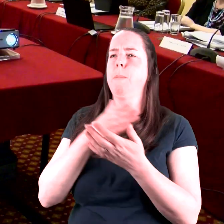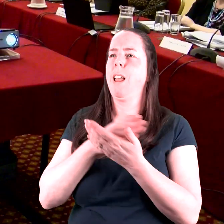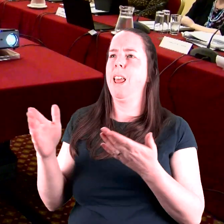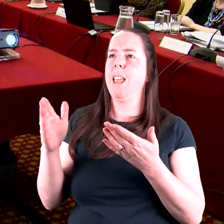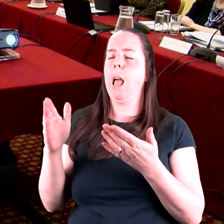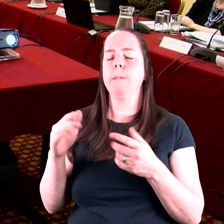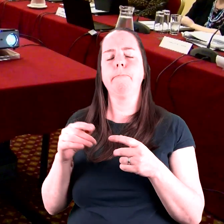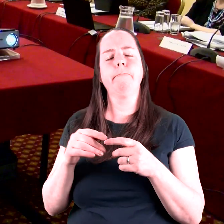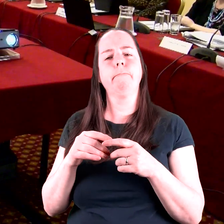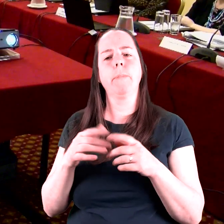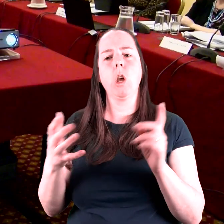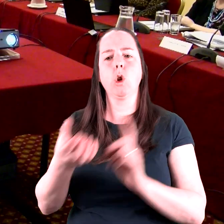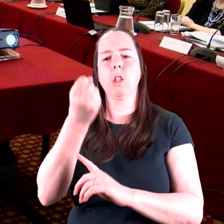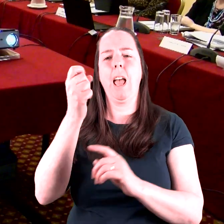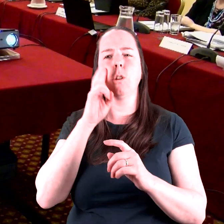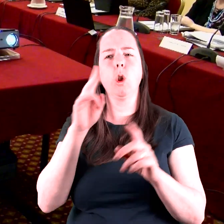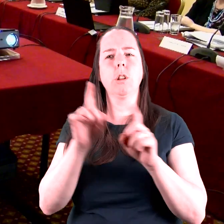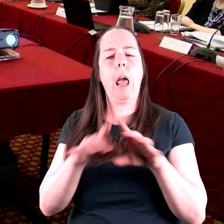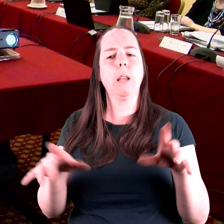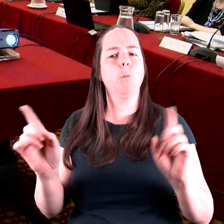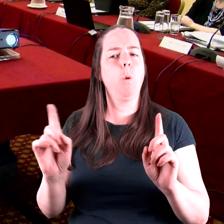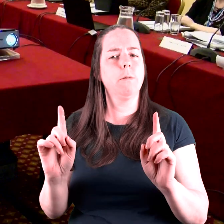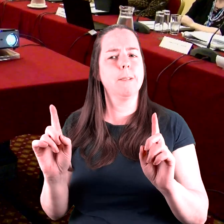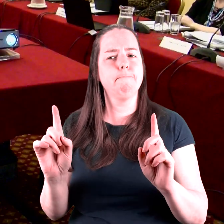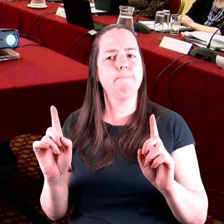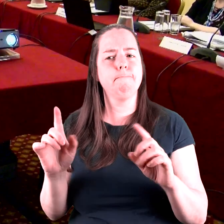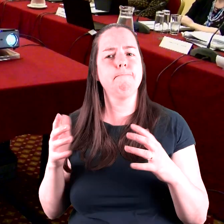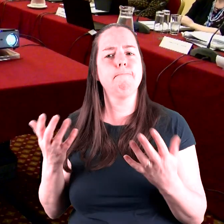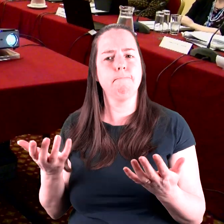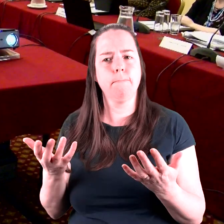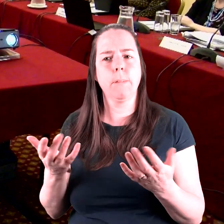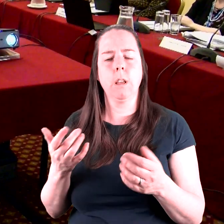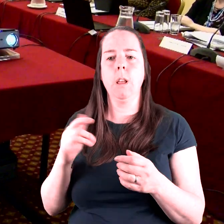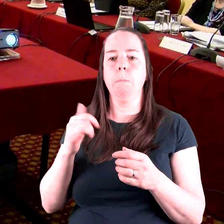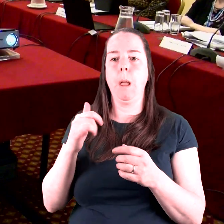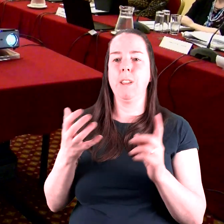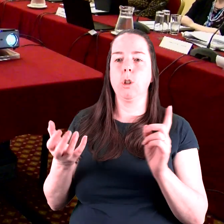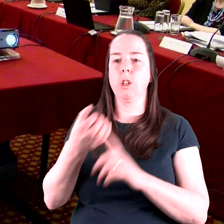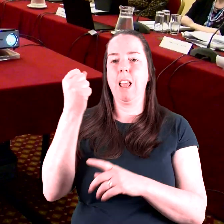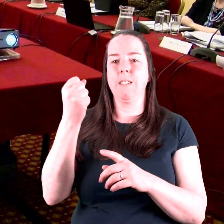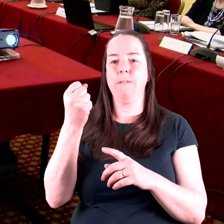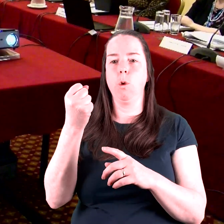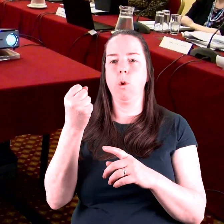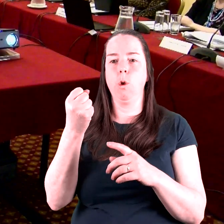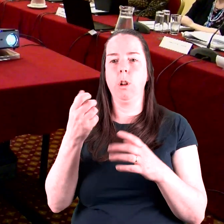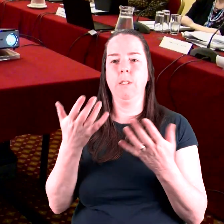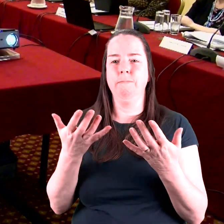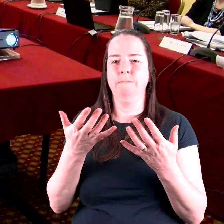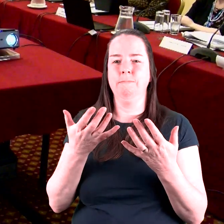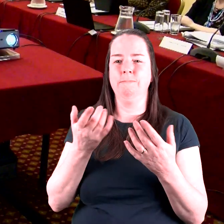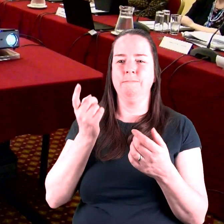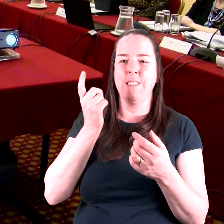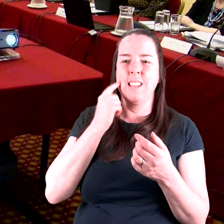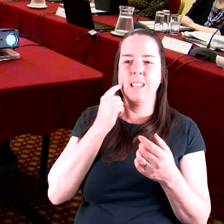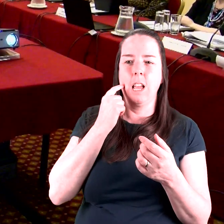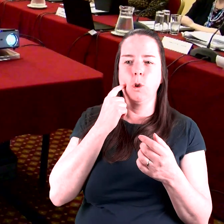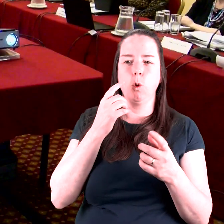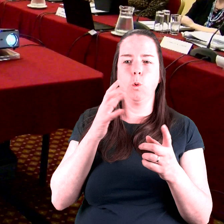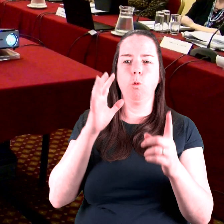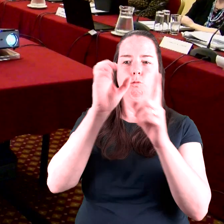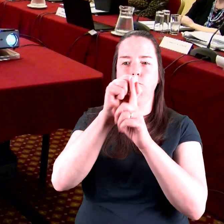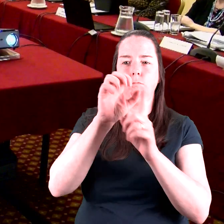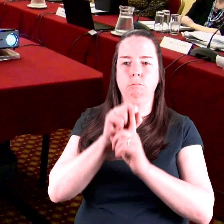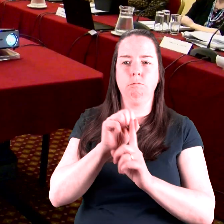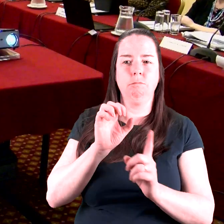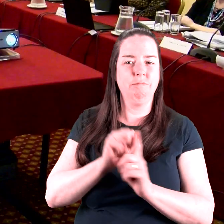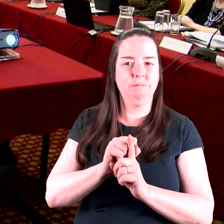like to be quite clear what success looks like for us, and it might be that success is more tangible